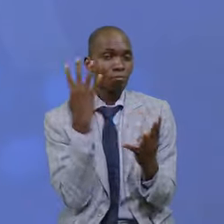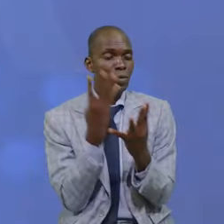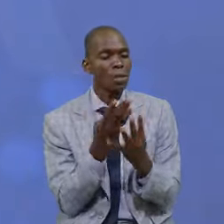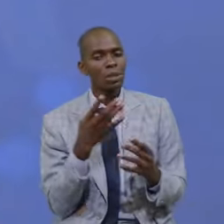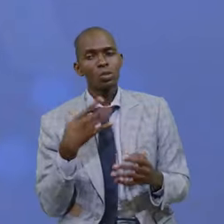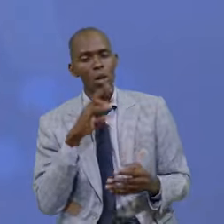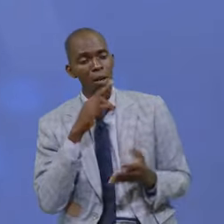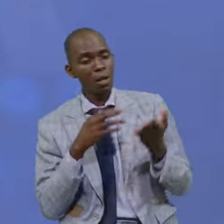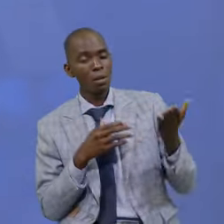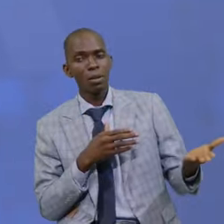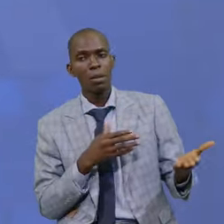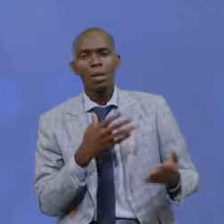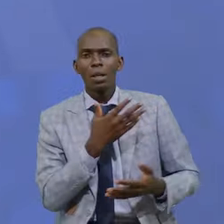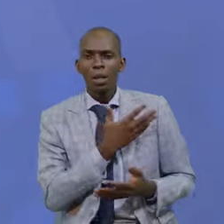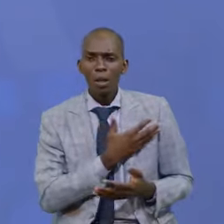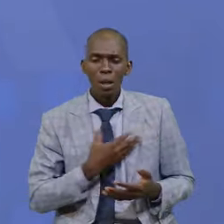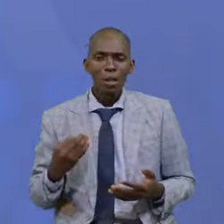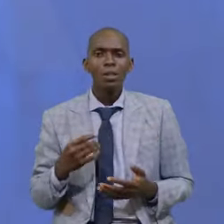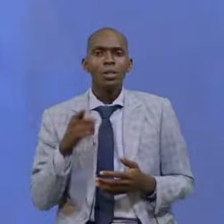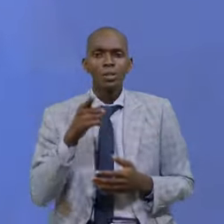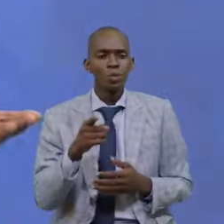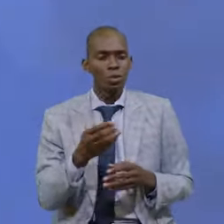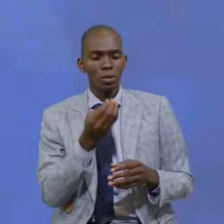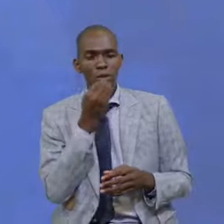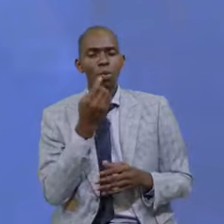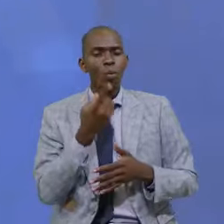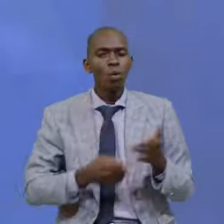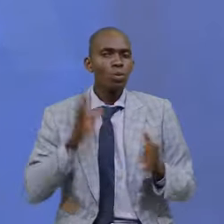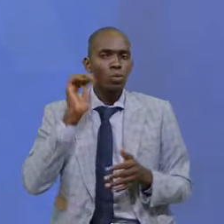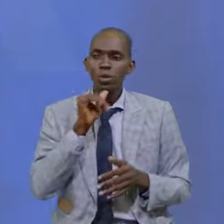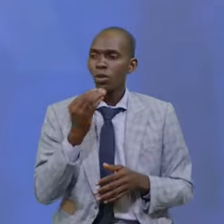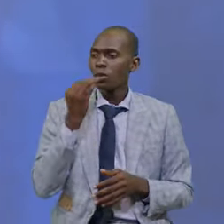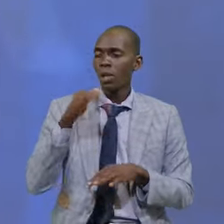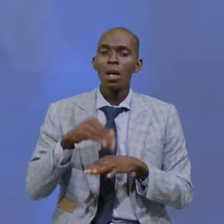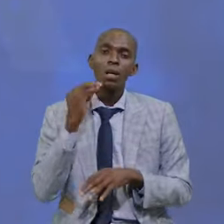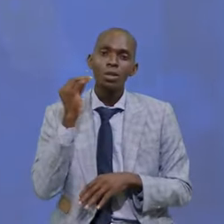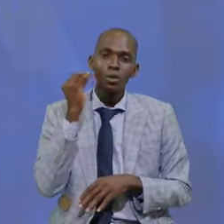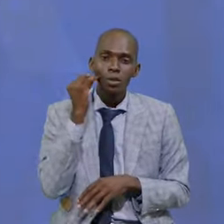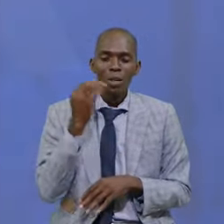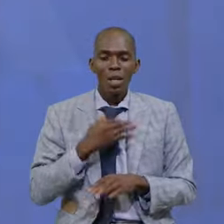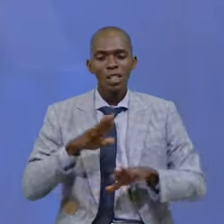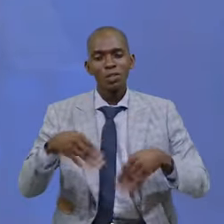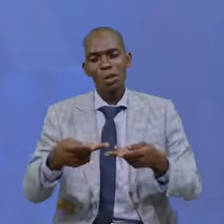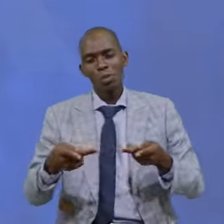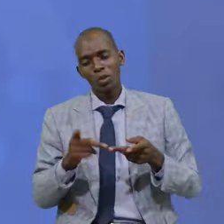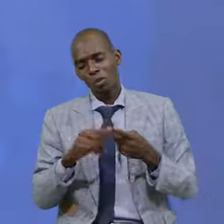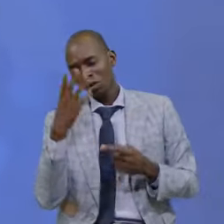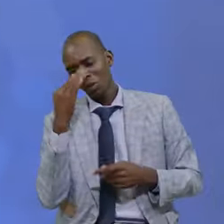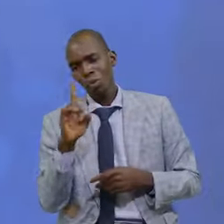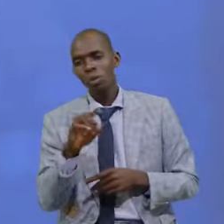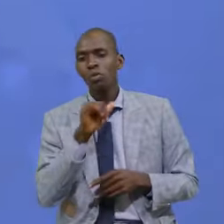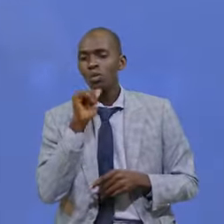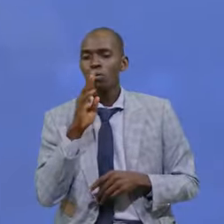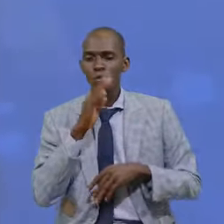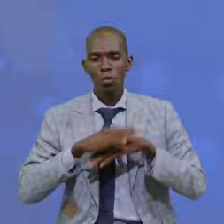and they give you to eat what you will not eat at home, and they give you to sleep in a place you will not sleep at home, and